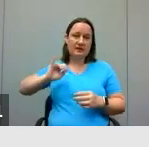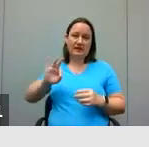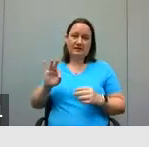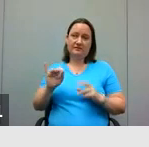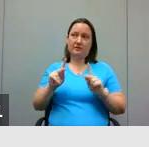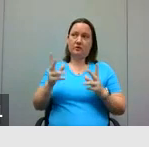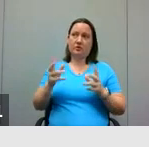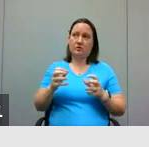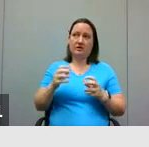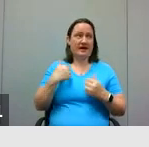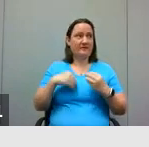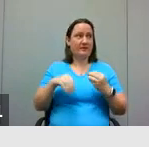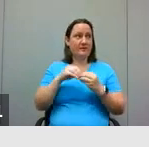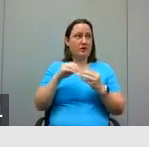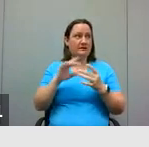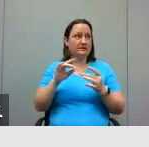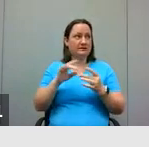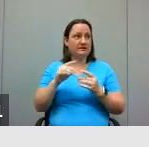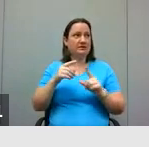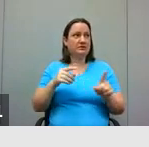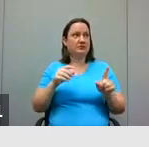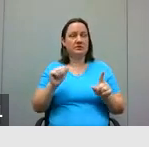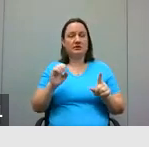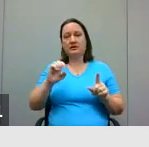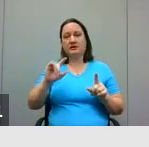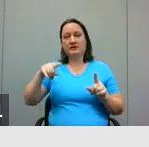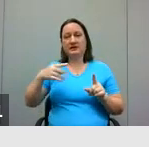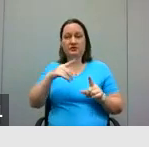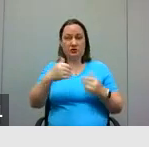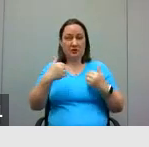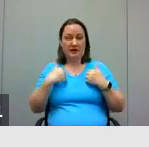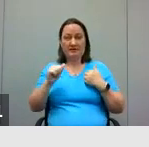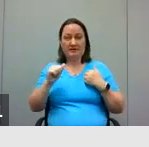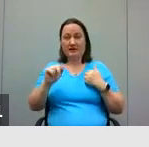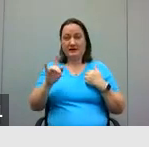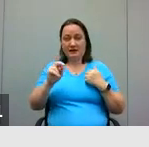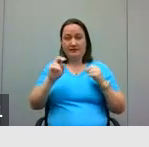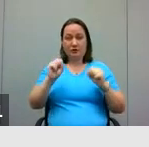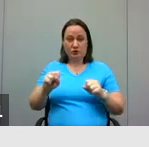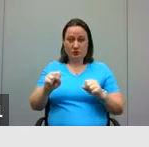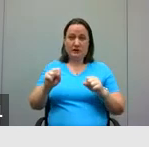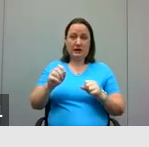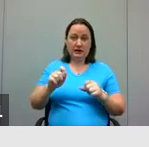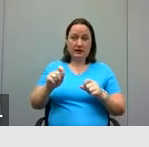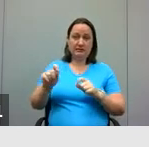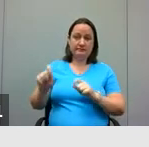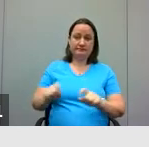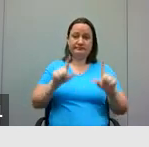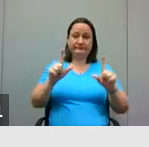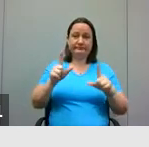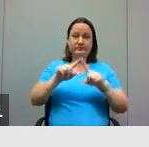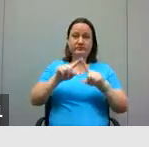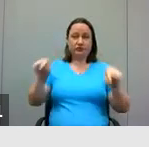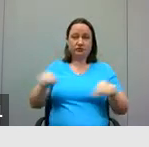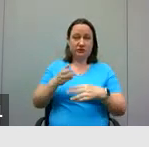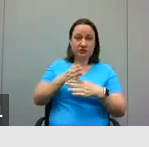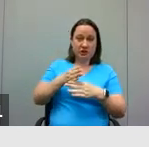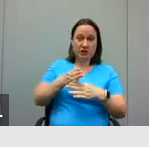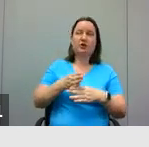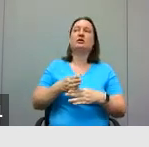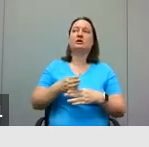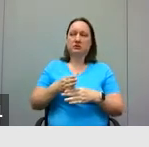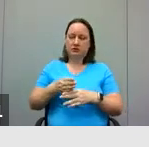Okay, Elizabeth, do you have the addendum that you can pull up and screen share? Okay, we'll do that. So you just